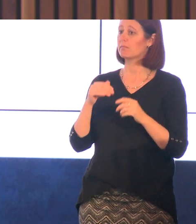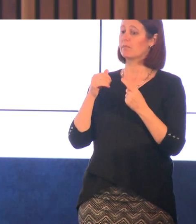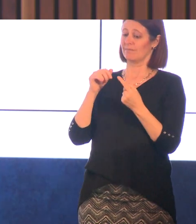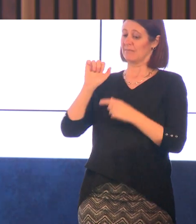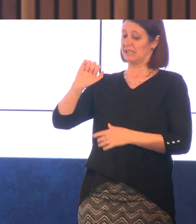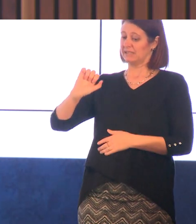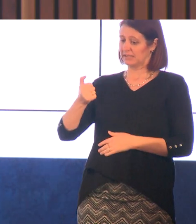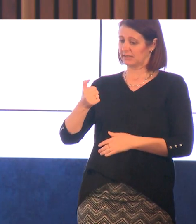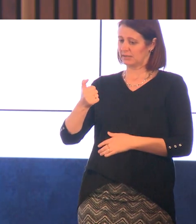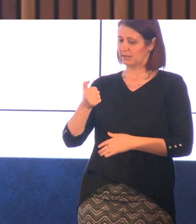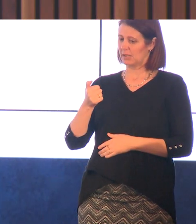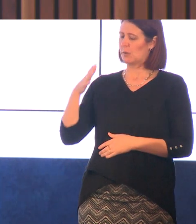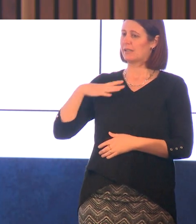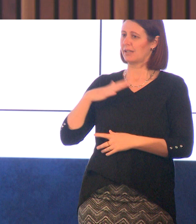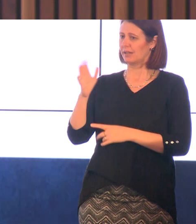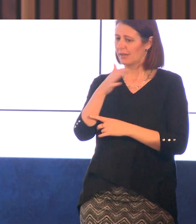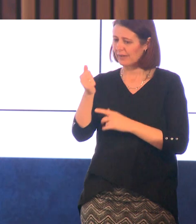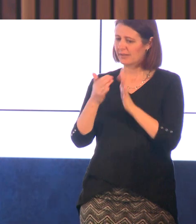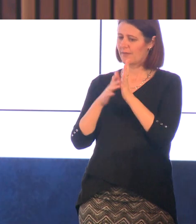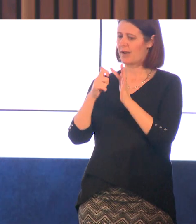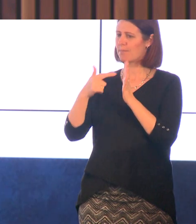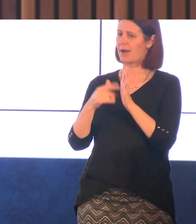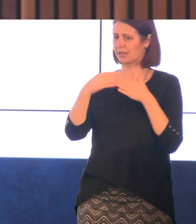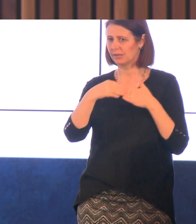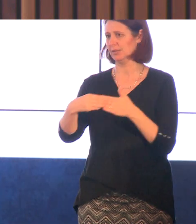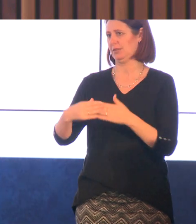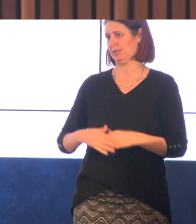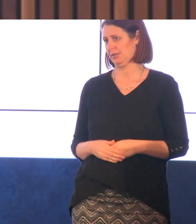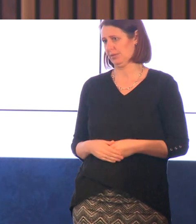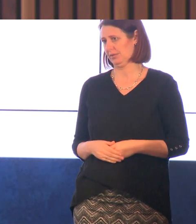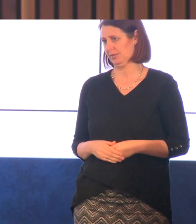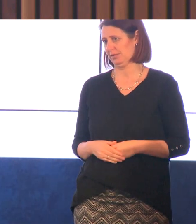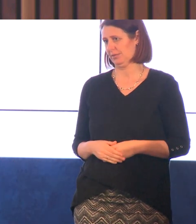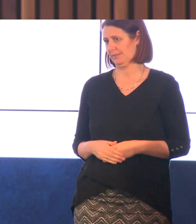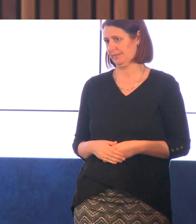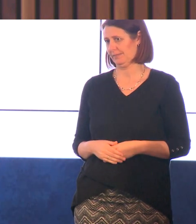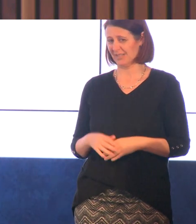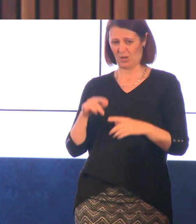need effective market stewardship. One of the great benefits